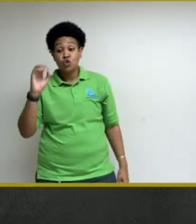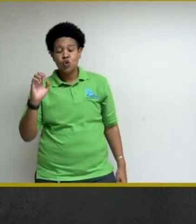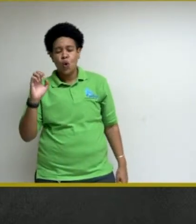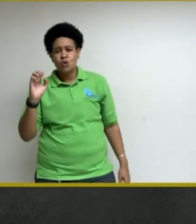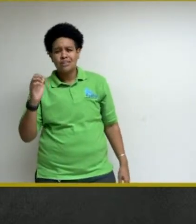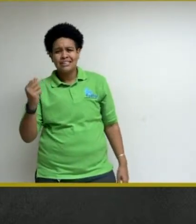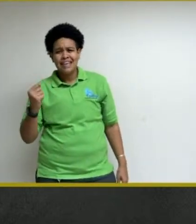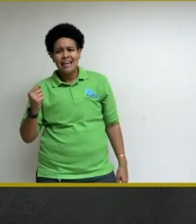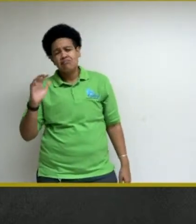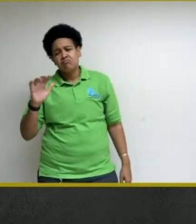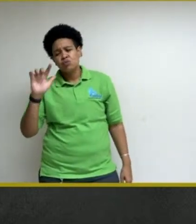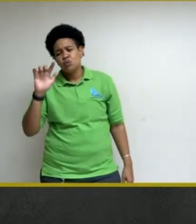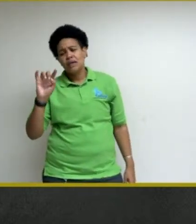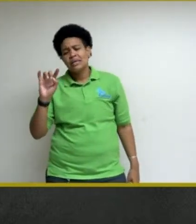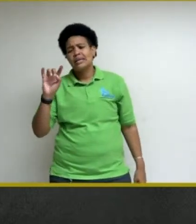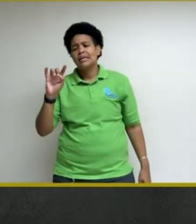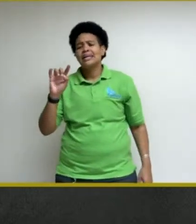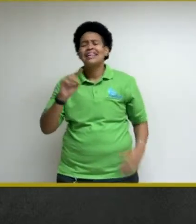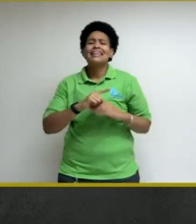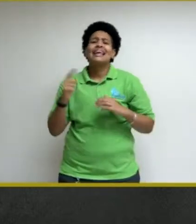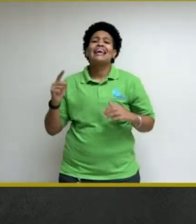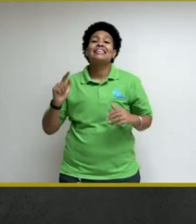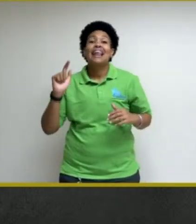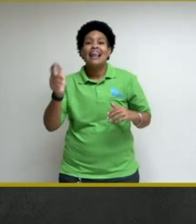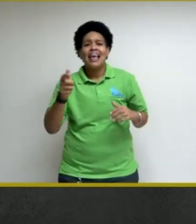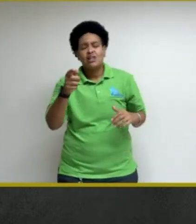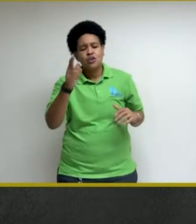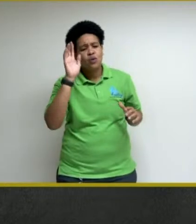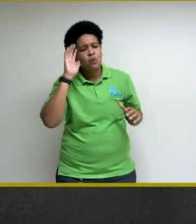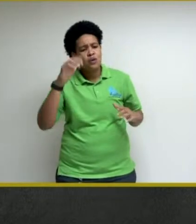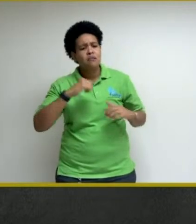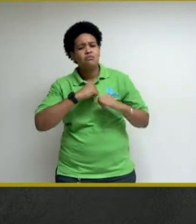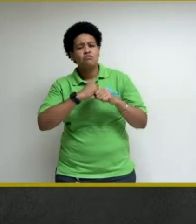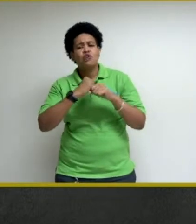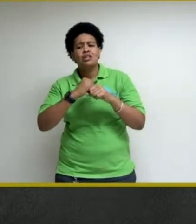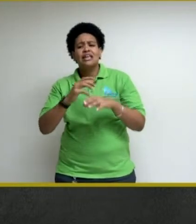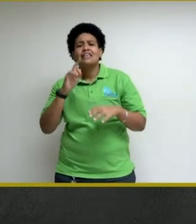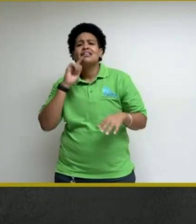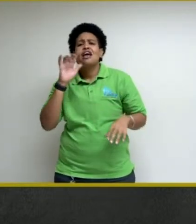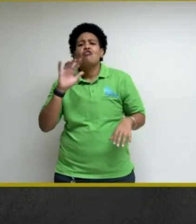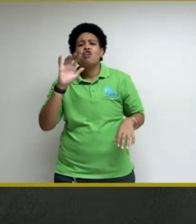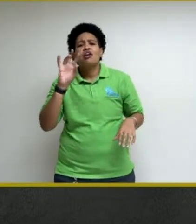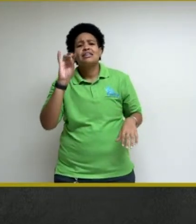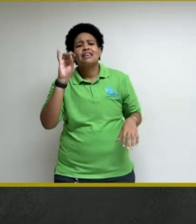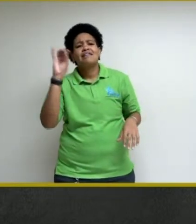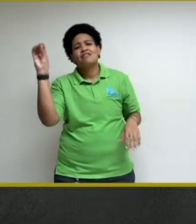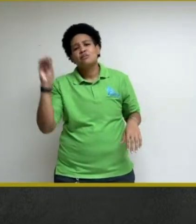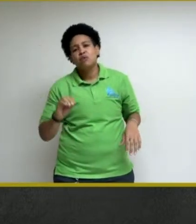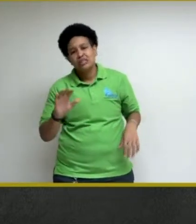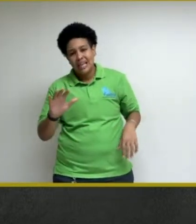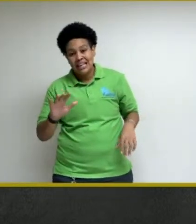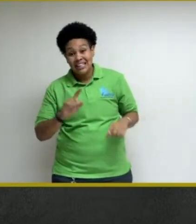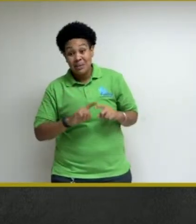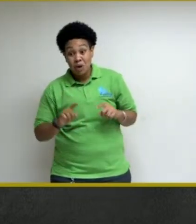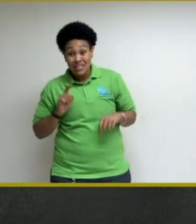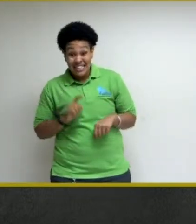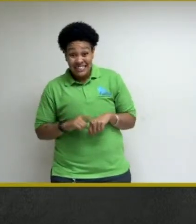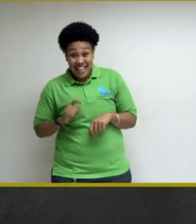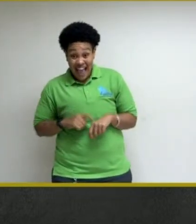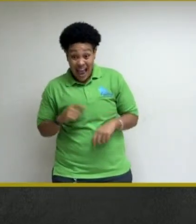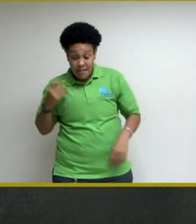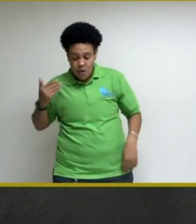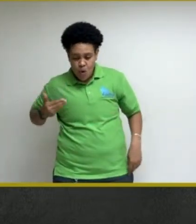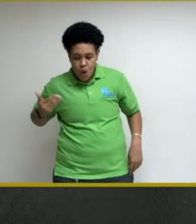some about 28 or so days after that, you are protected at about 70%. But as time goes